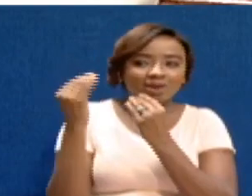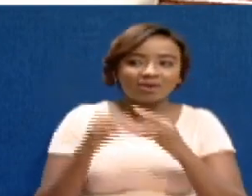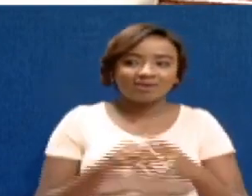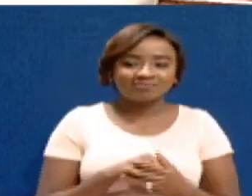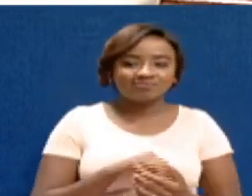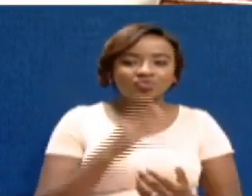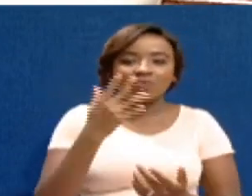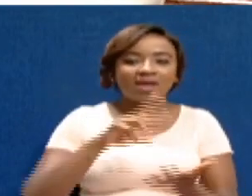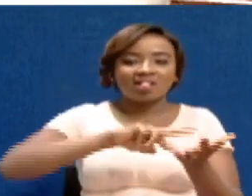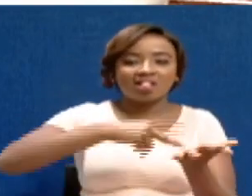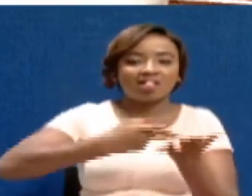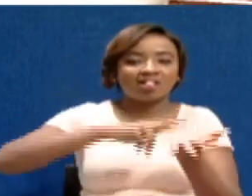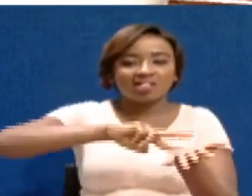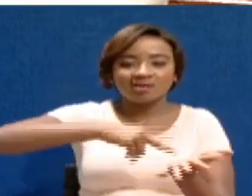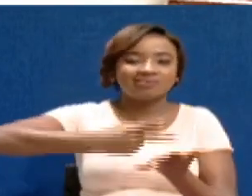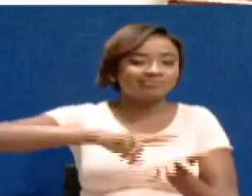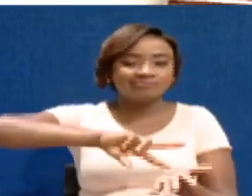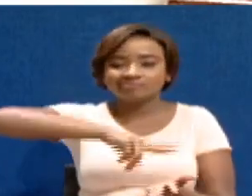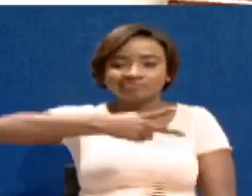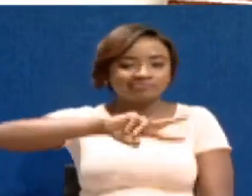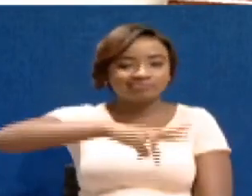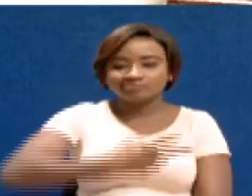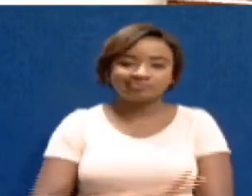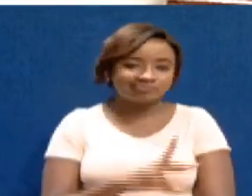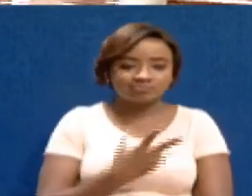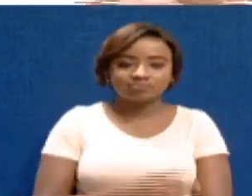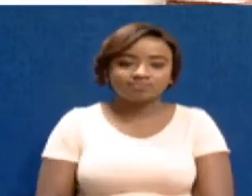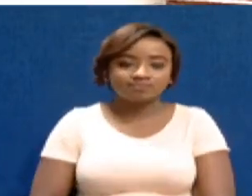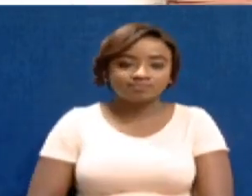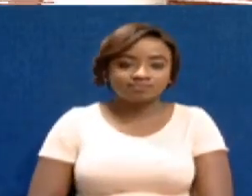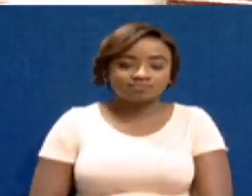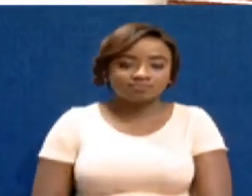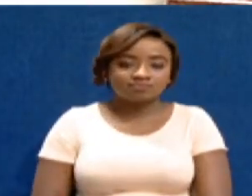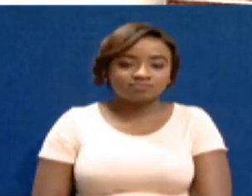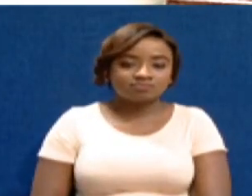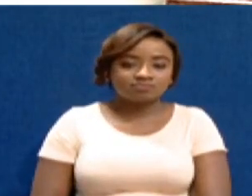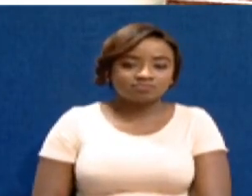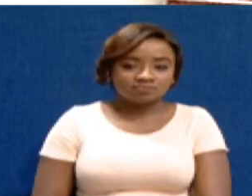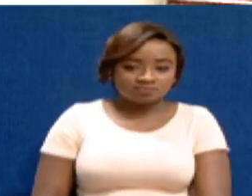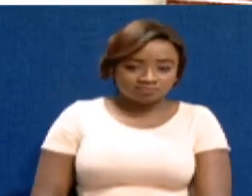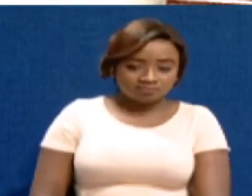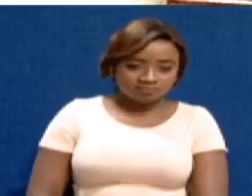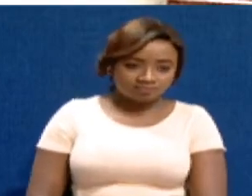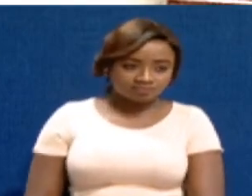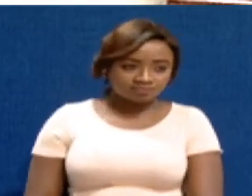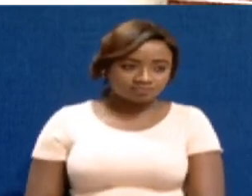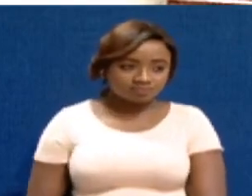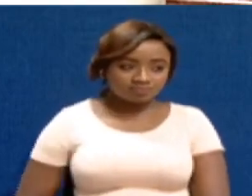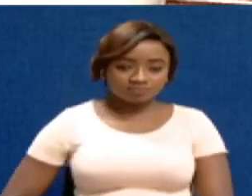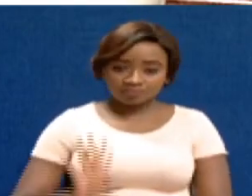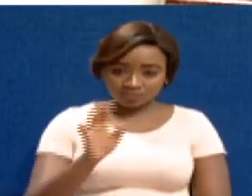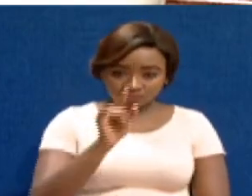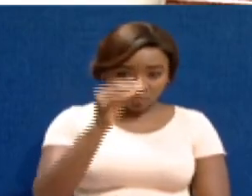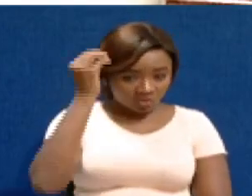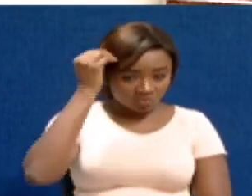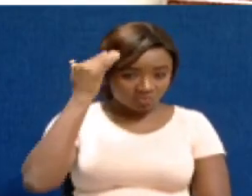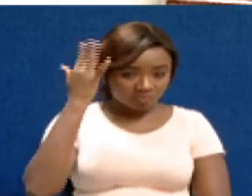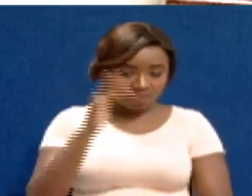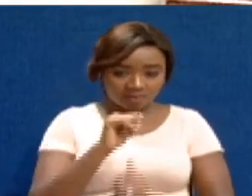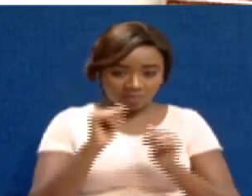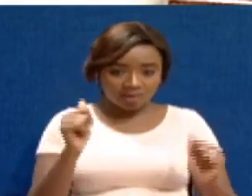billion from potential investors who wanted to invest in this country but got cold feet and took off. And it is